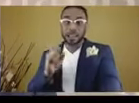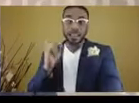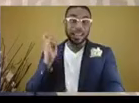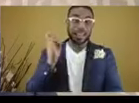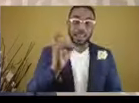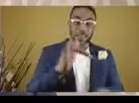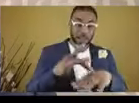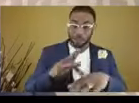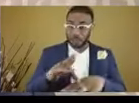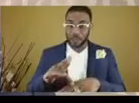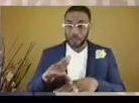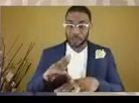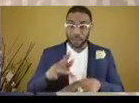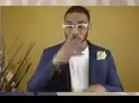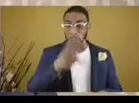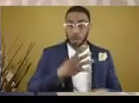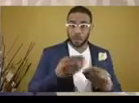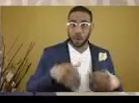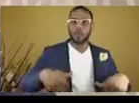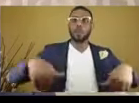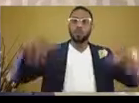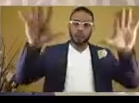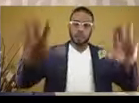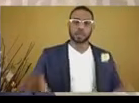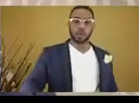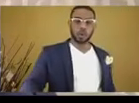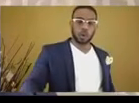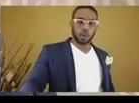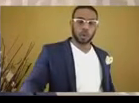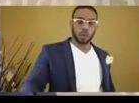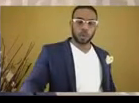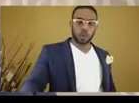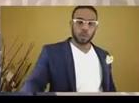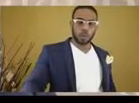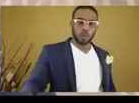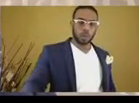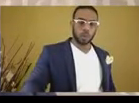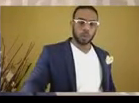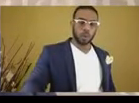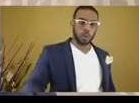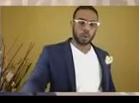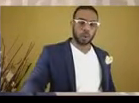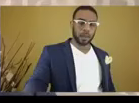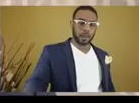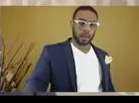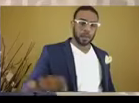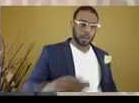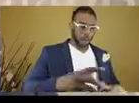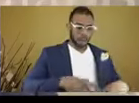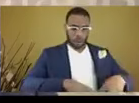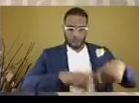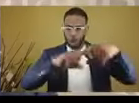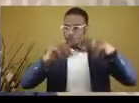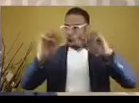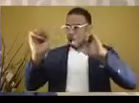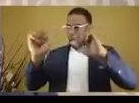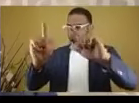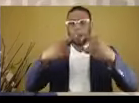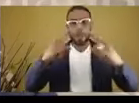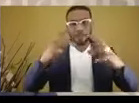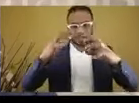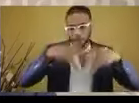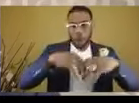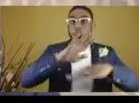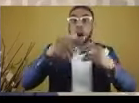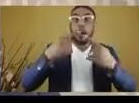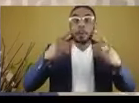and abandoned properties away. And so we have to stop that. So we need a moratorium on all public, on the dismantling of all